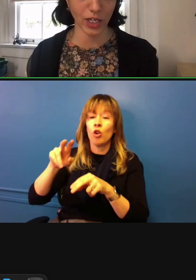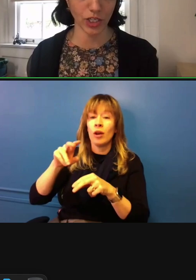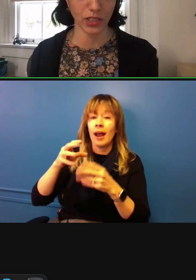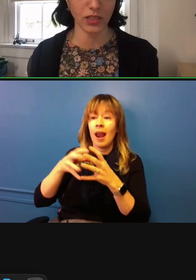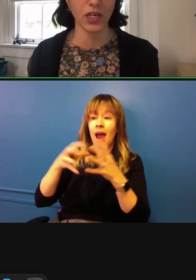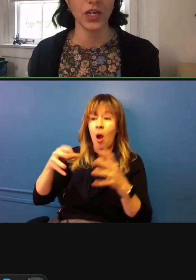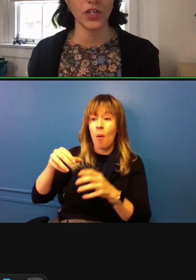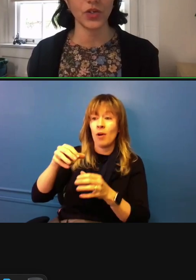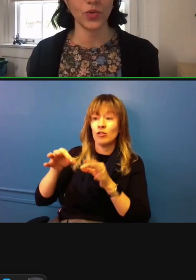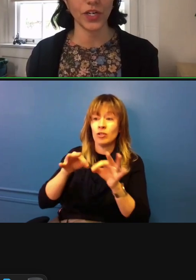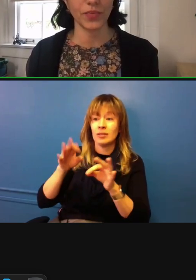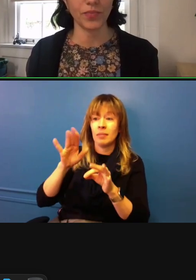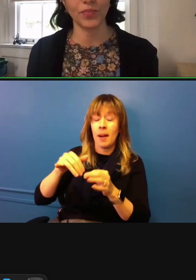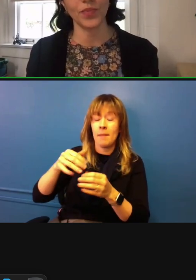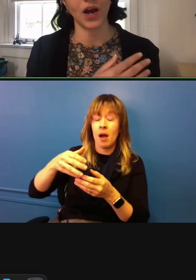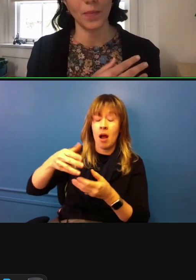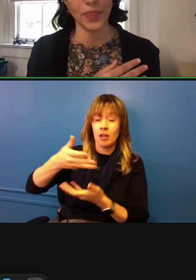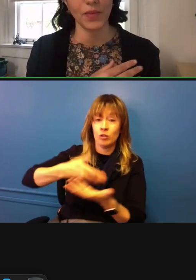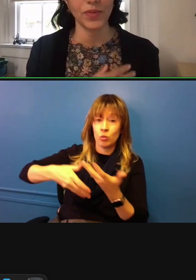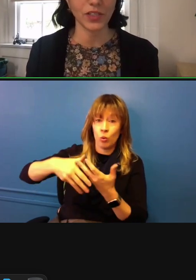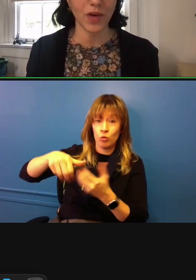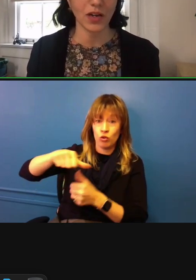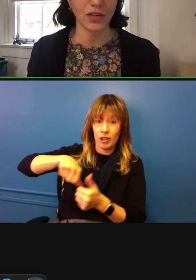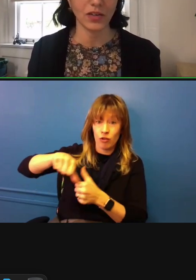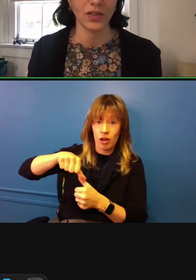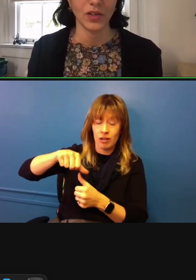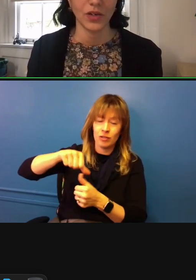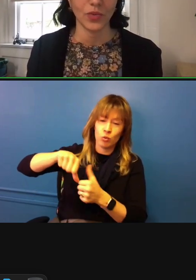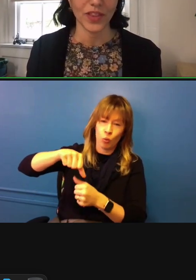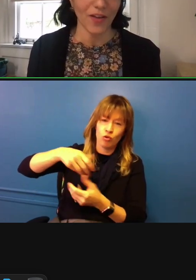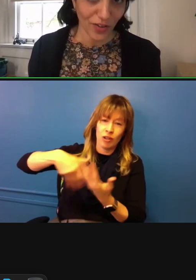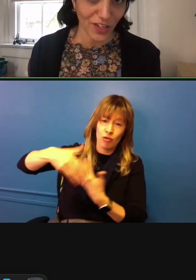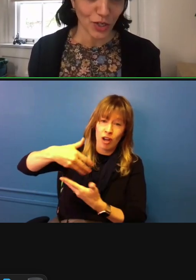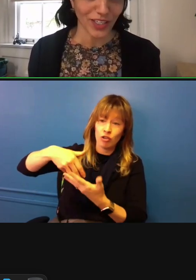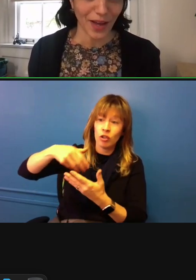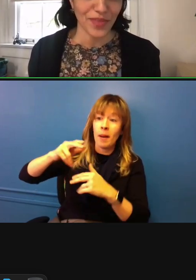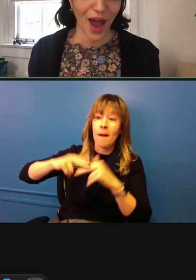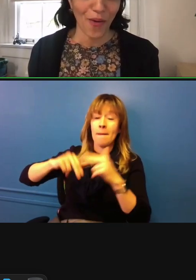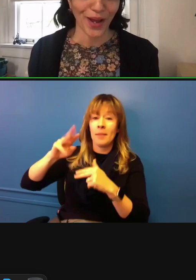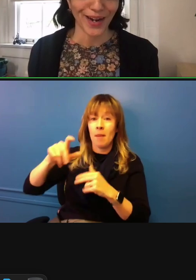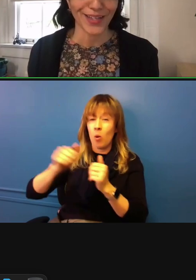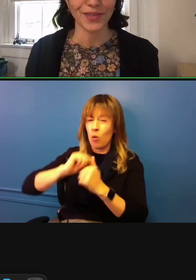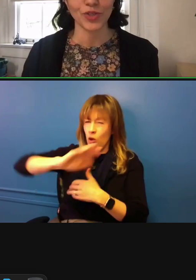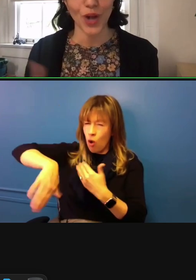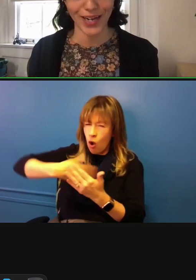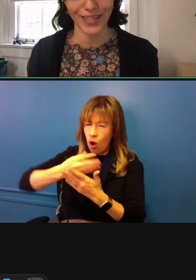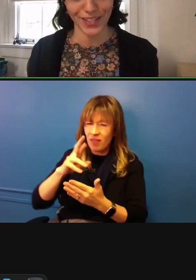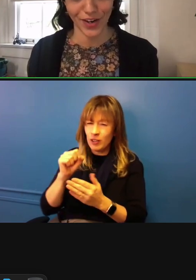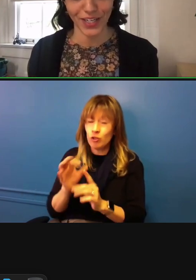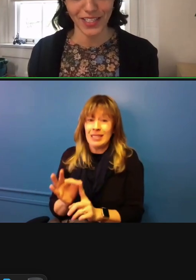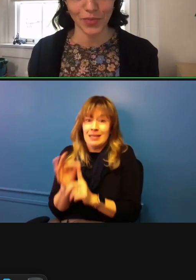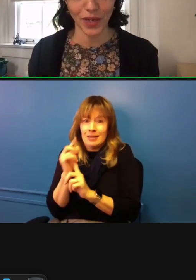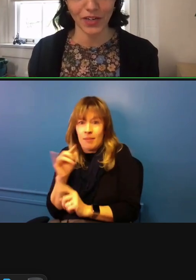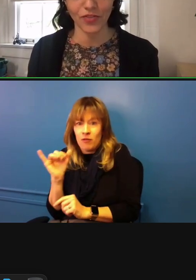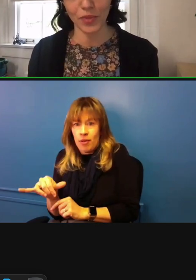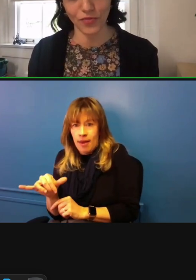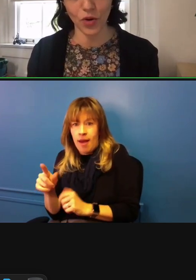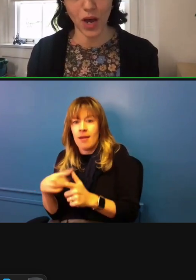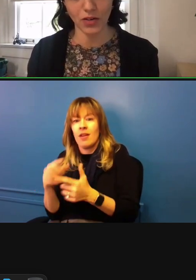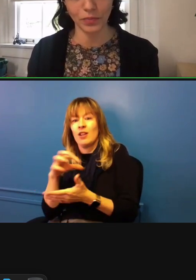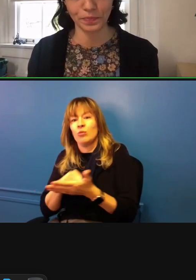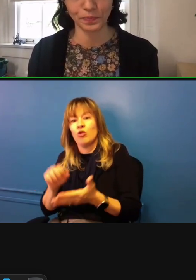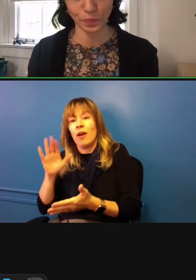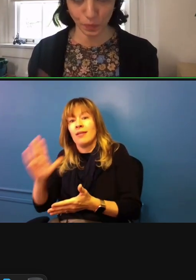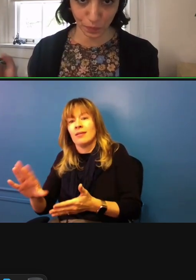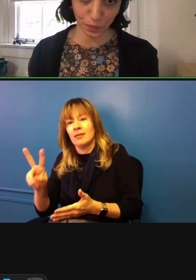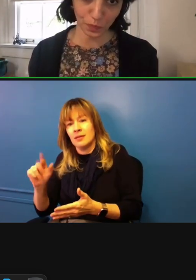social interactions, you would build a model with every feature except that one and subtract its variance explained from the